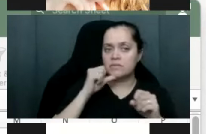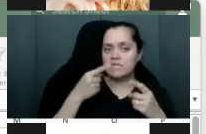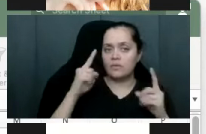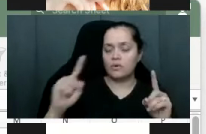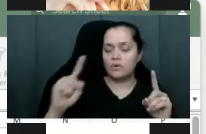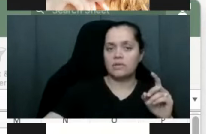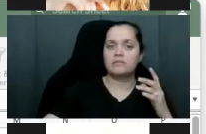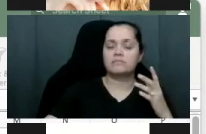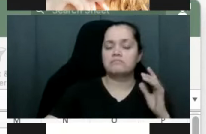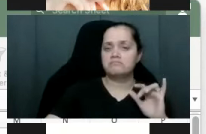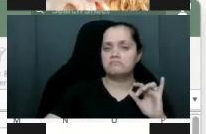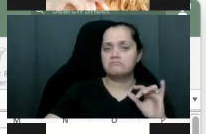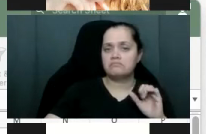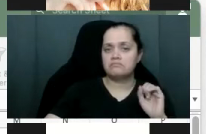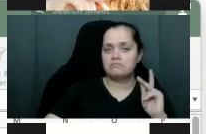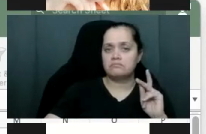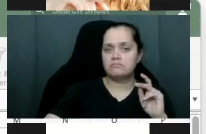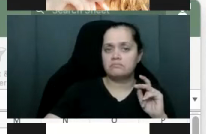Okay.